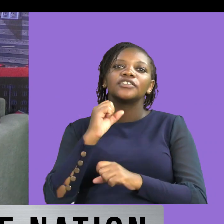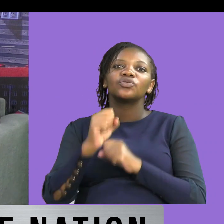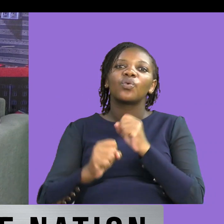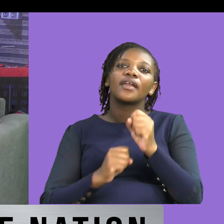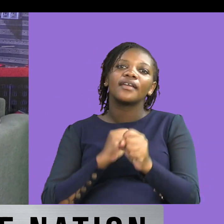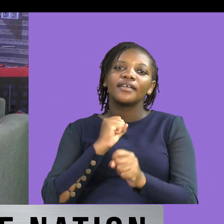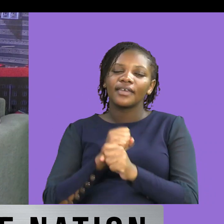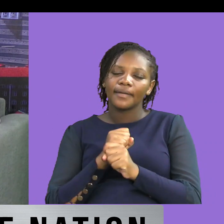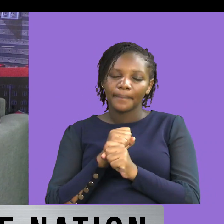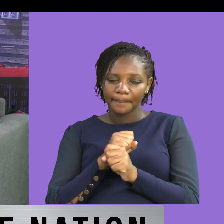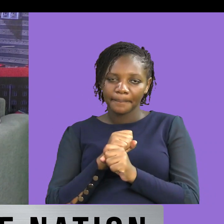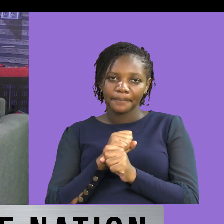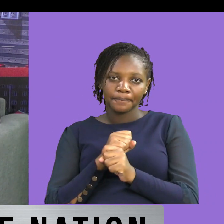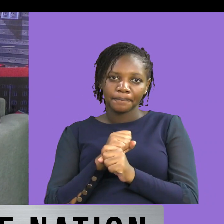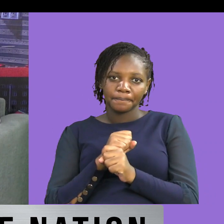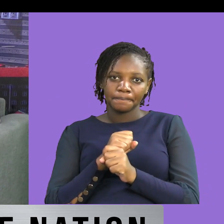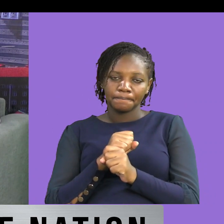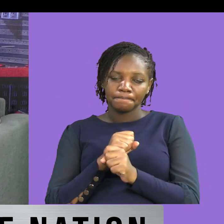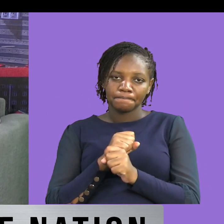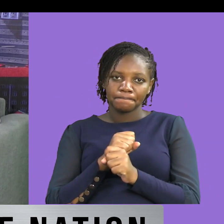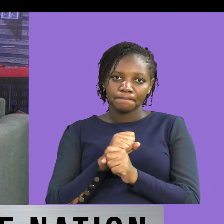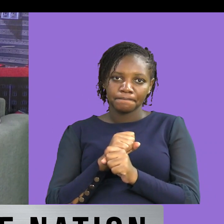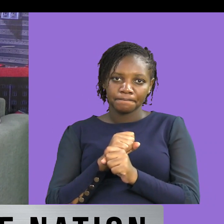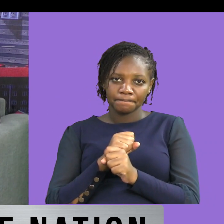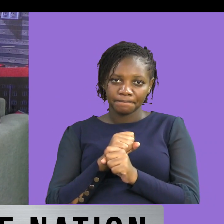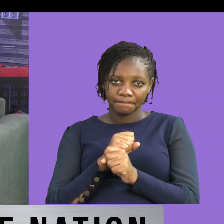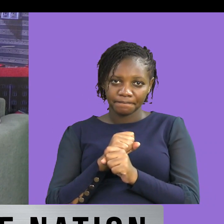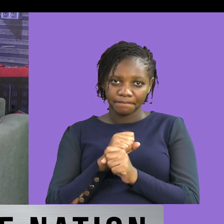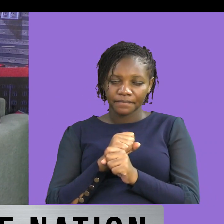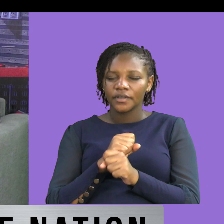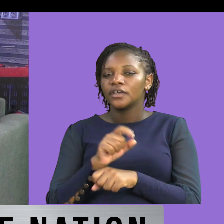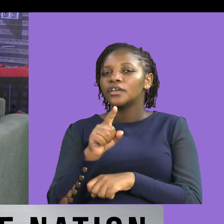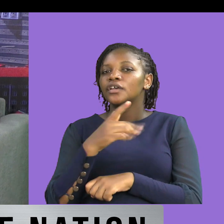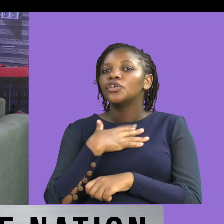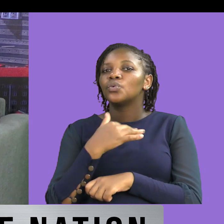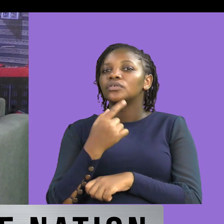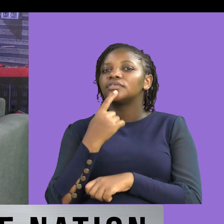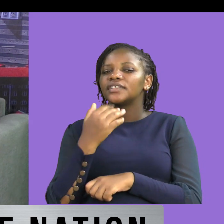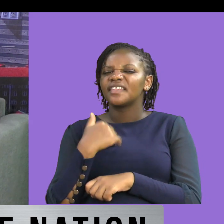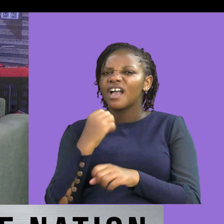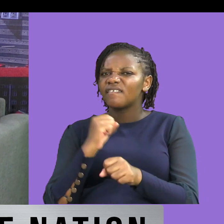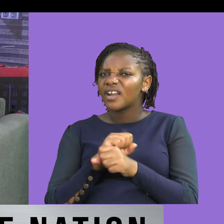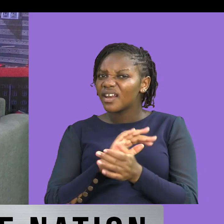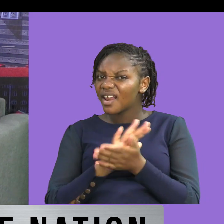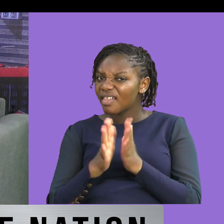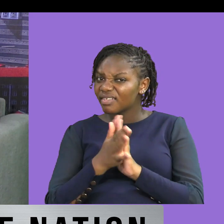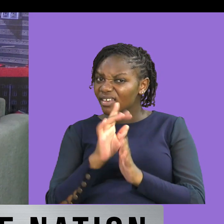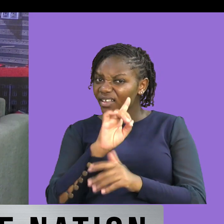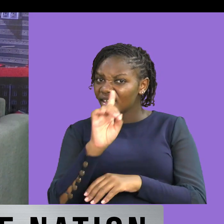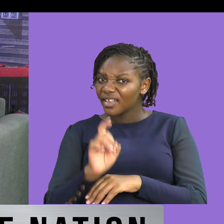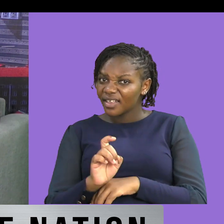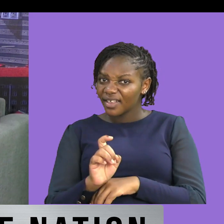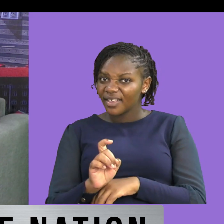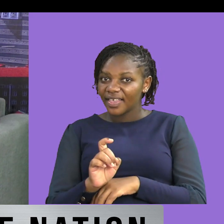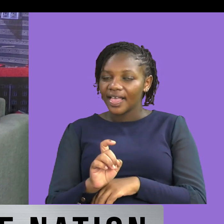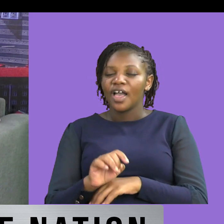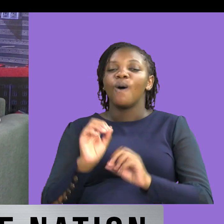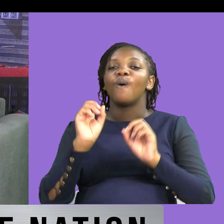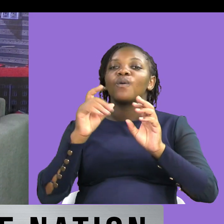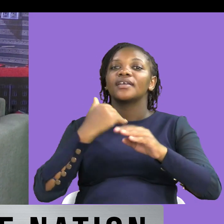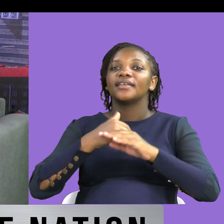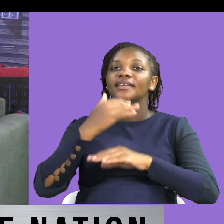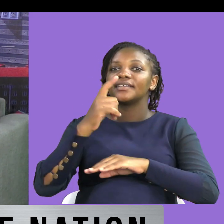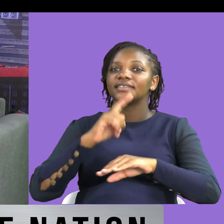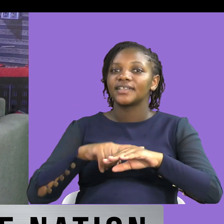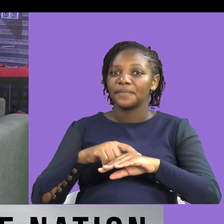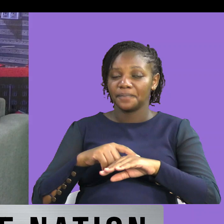Courtesy of their parties. So, do you mean to say they've done... And next time, Jonah, when I come here, and maybe we can check when we